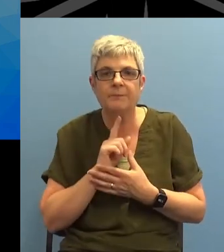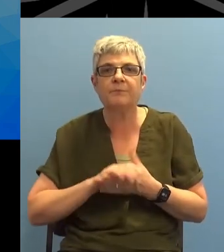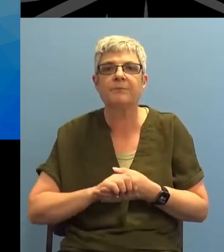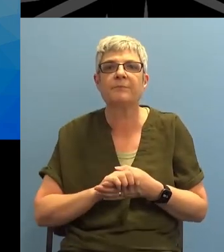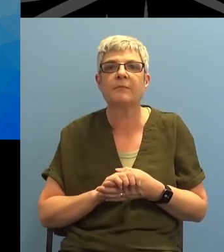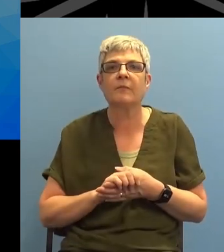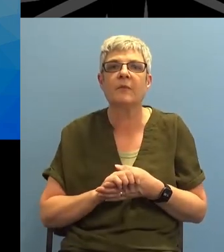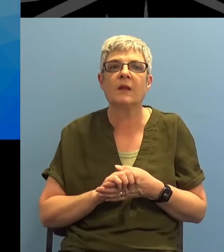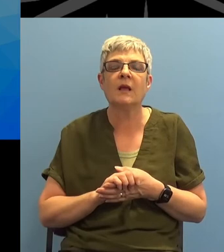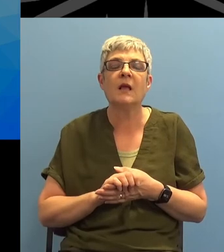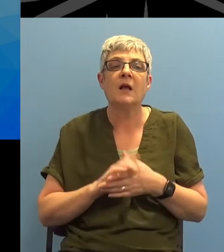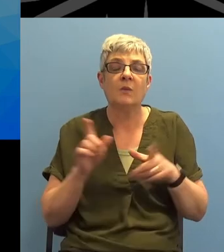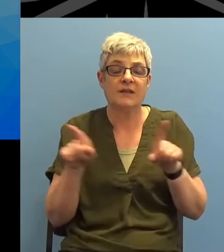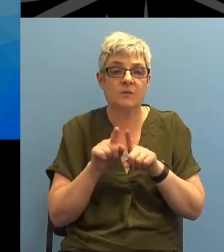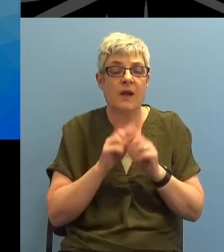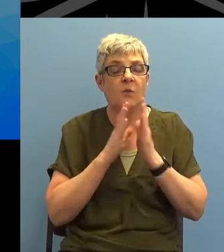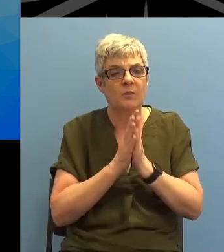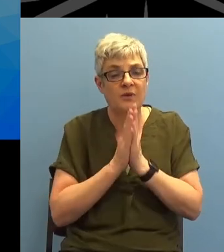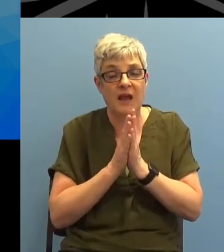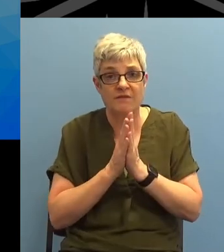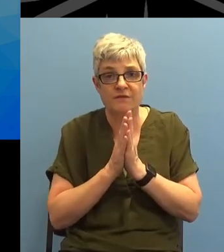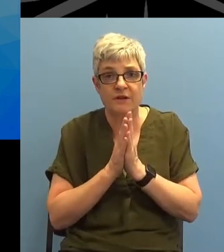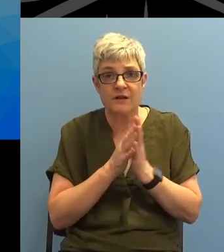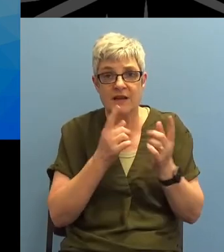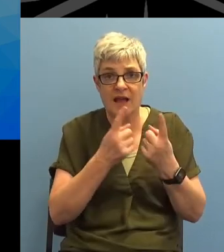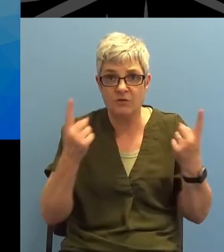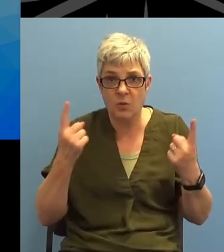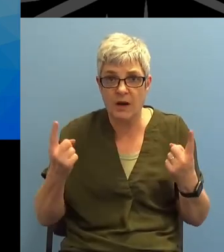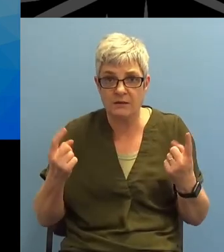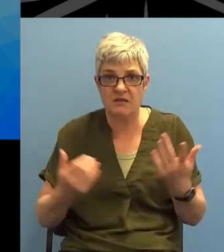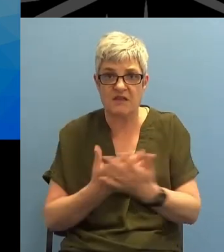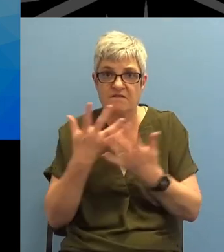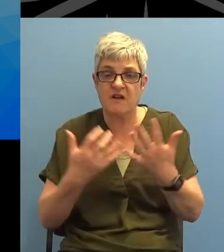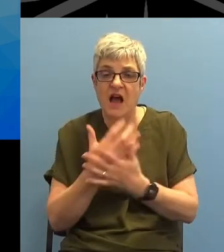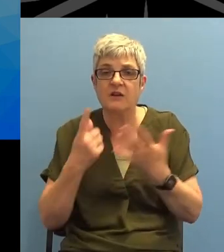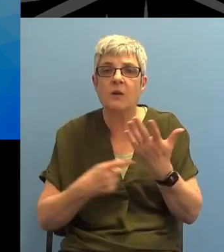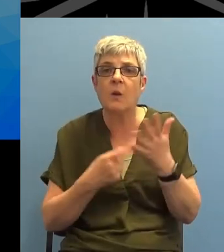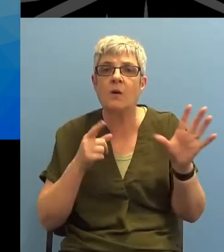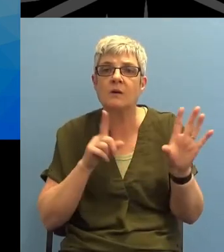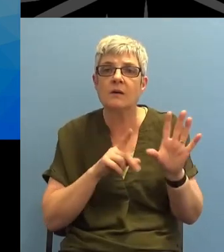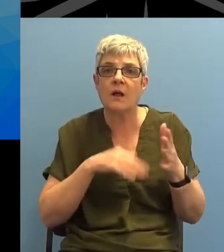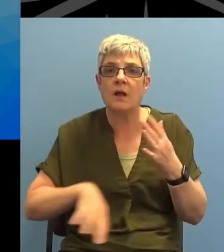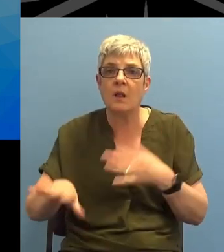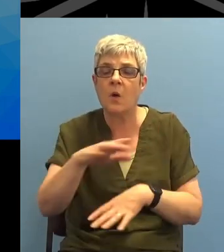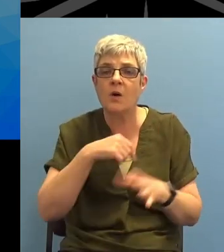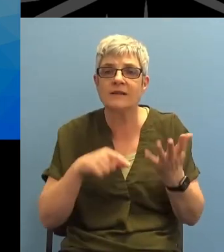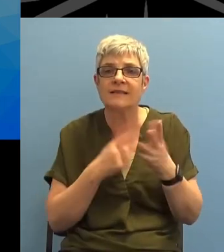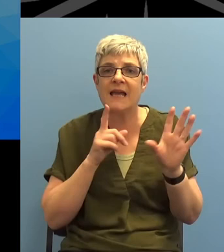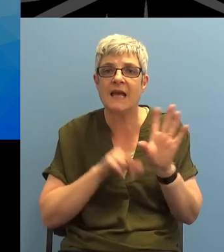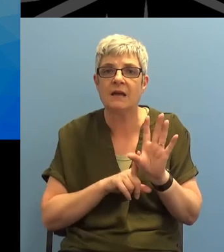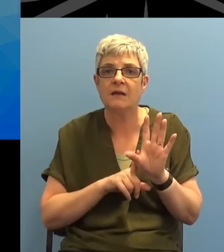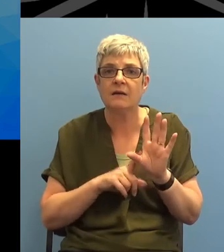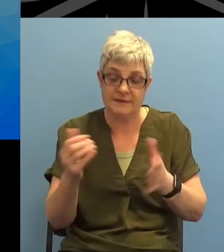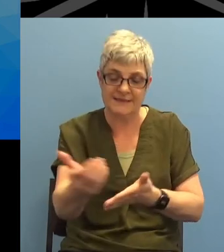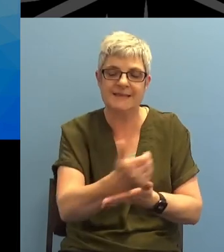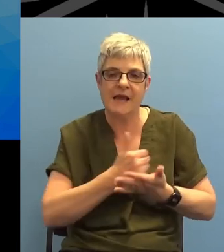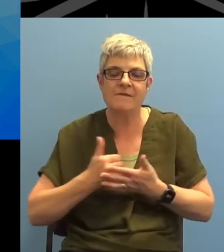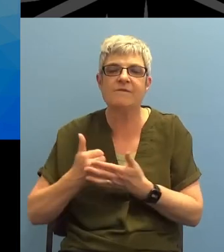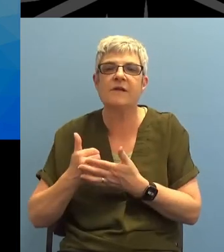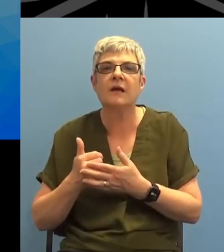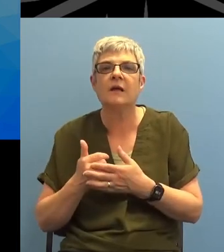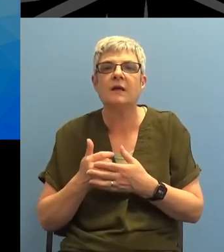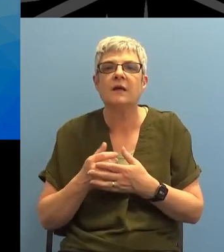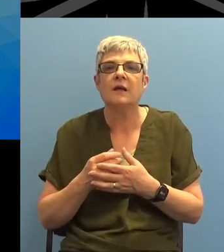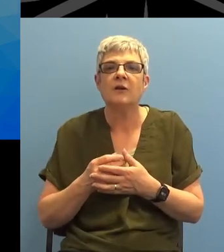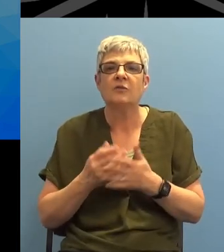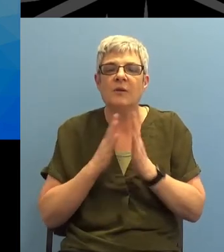Cool. We also pray for those caught in the fire at Loch Tay and that they would be able to be kept safe. We also pray that